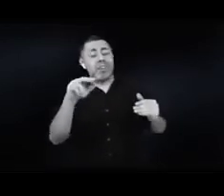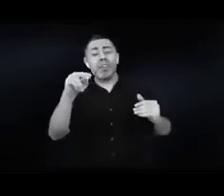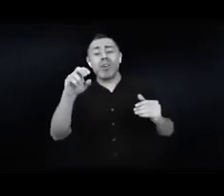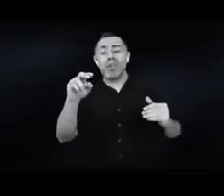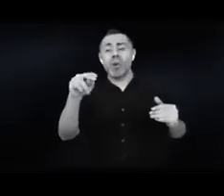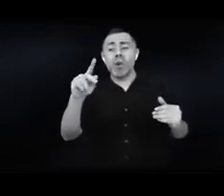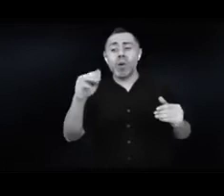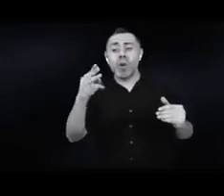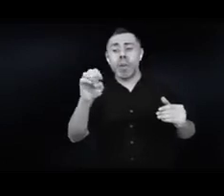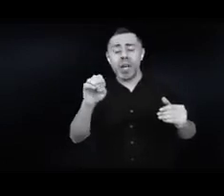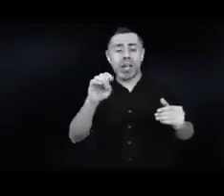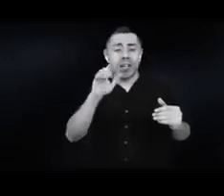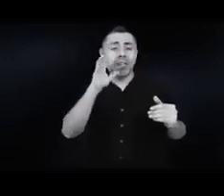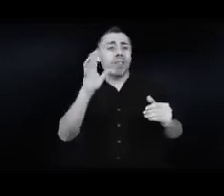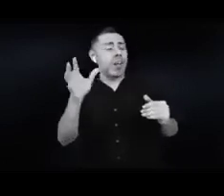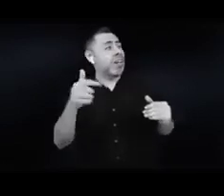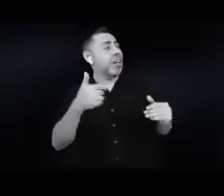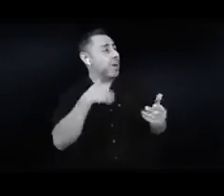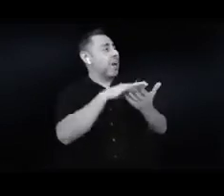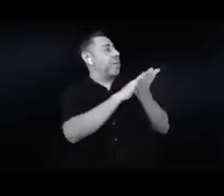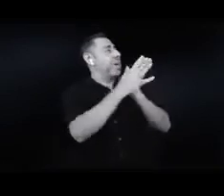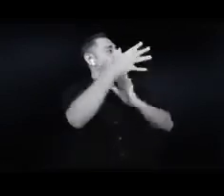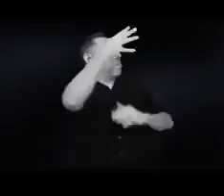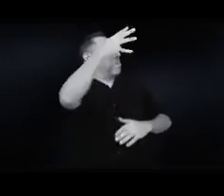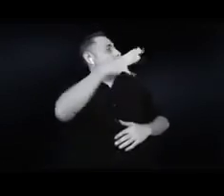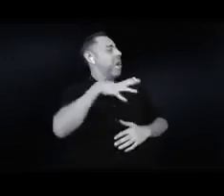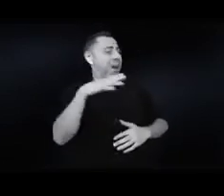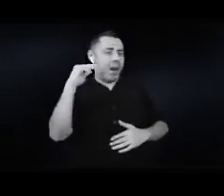but I still feel your hands on my face,